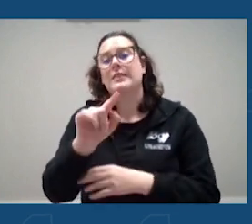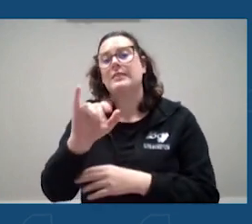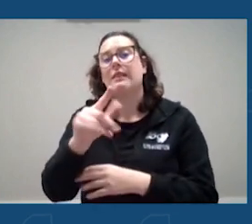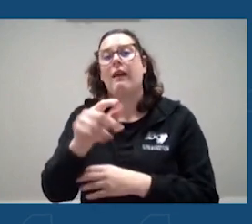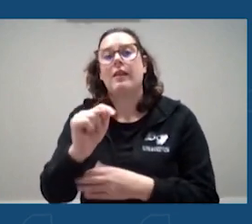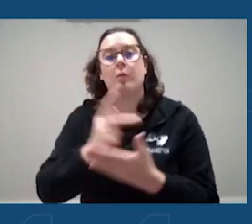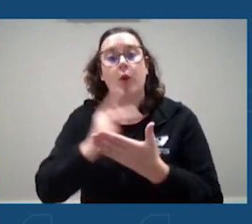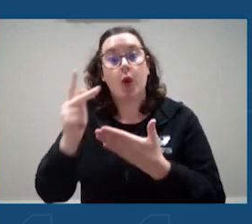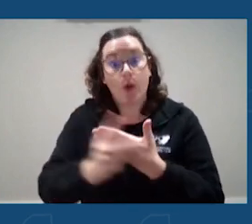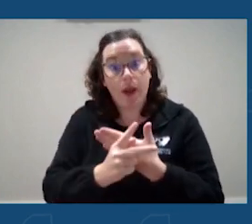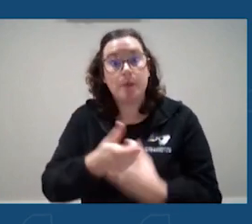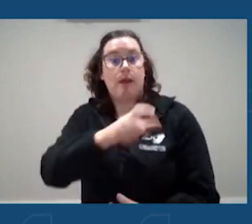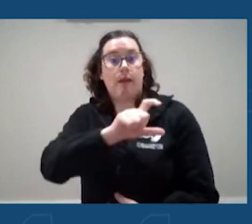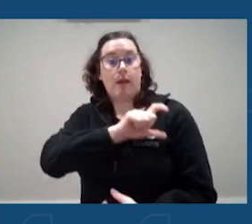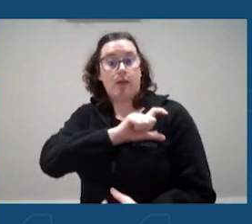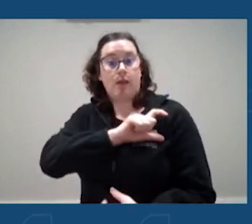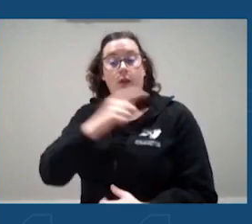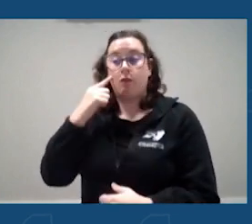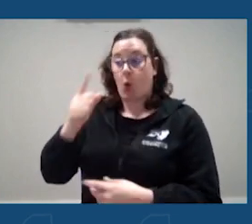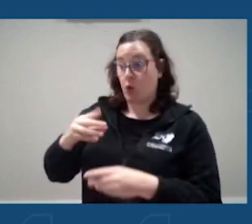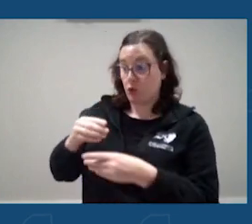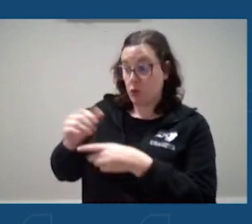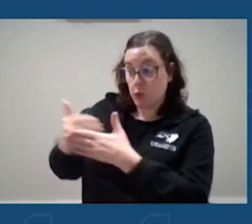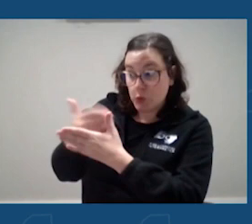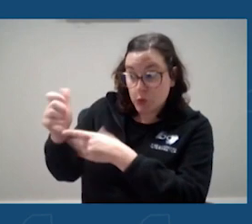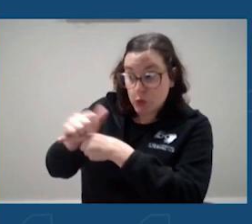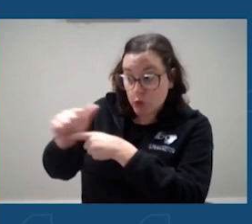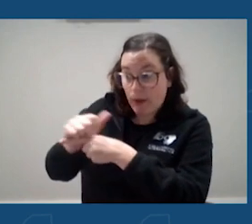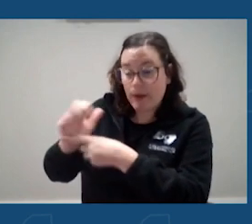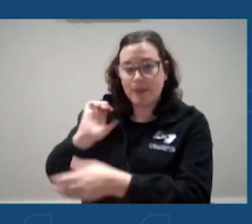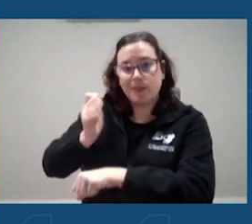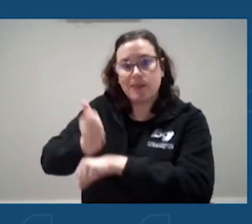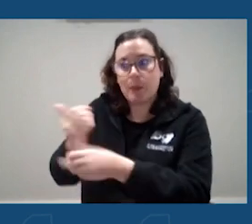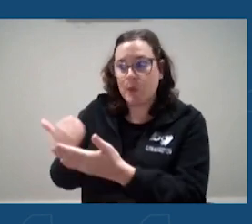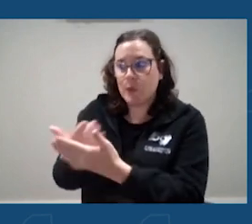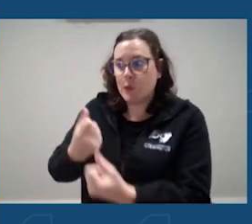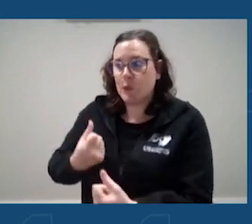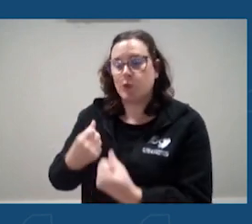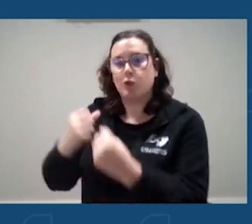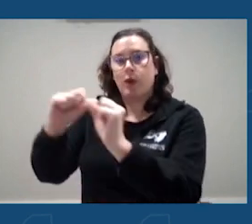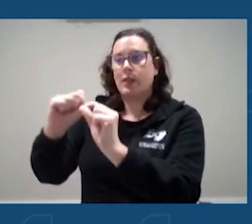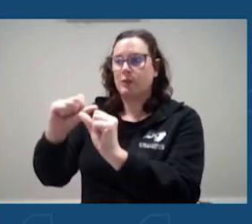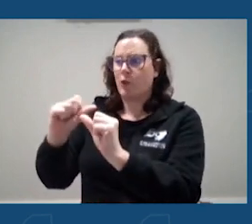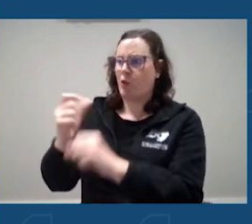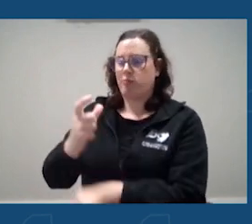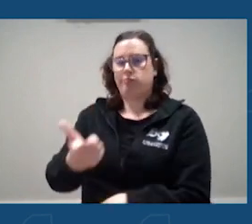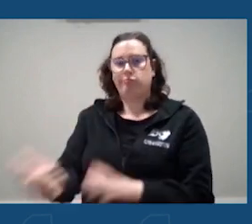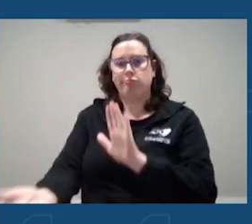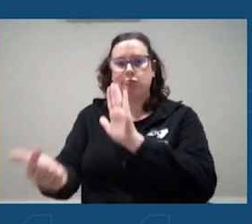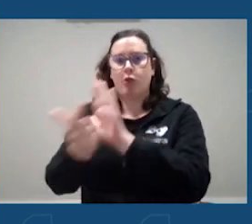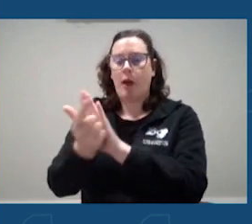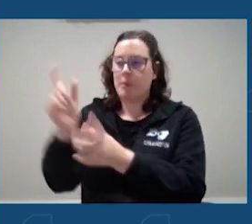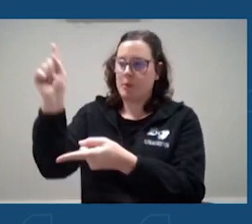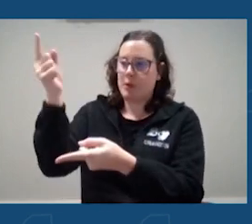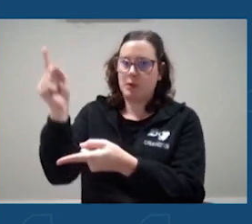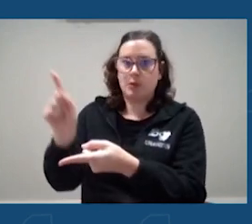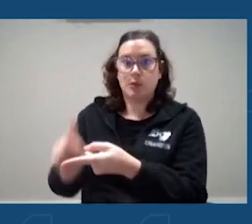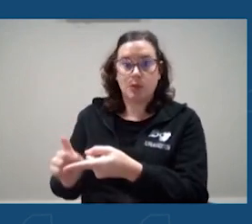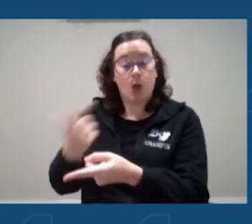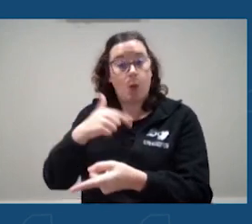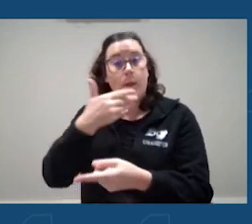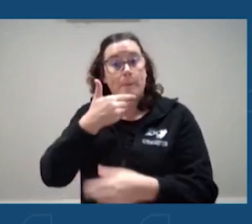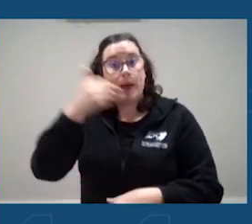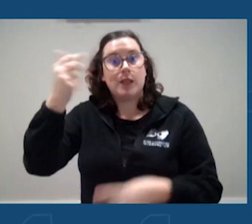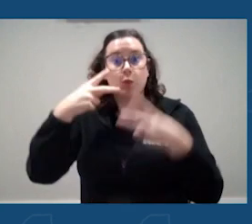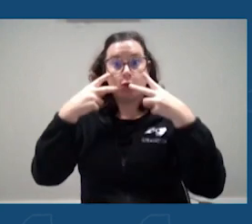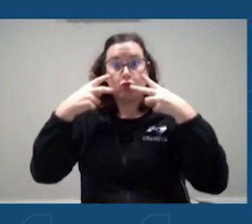enforcement, for retraining, and to help them have strategies to reduce crime, because we are better off when we are partnering together to reduce crime overall, are we